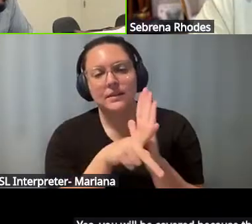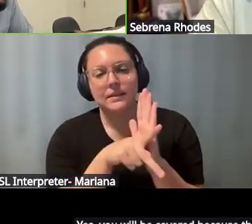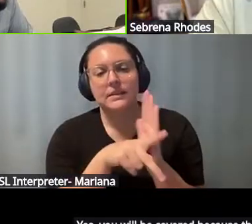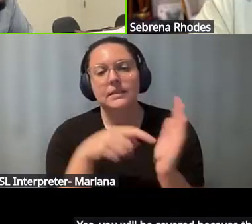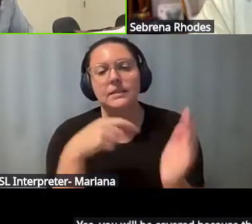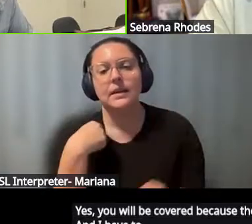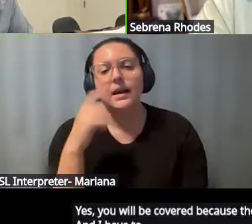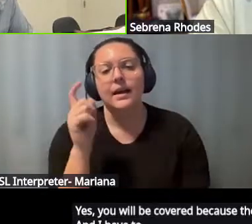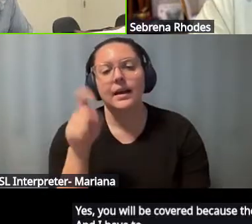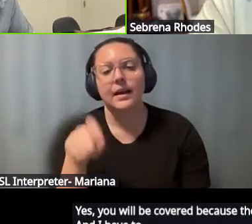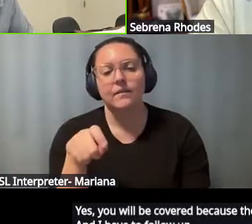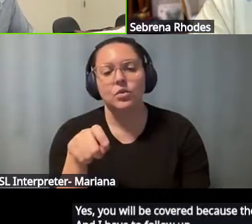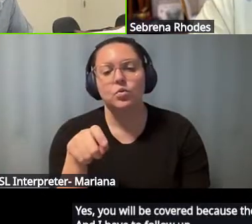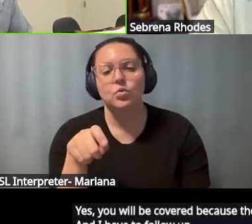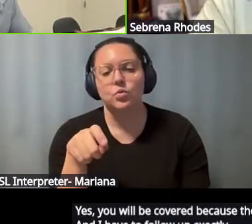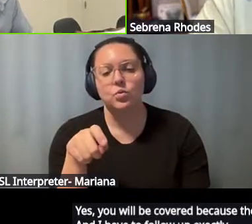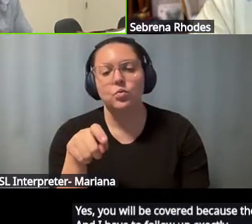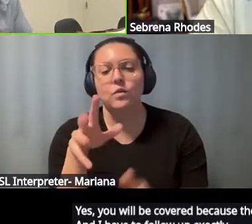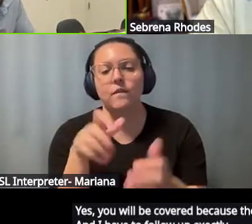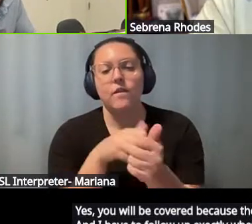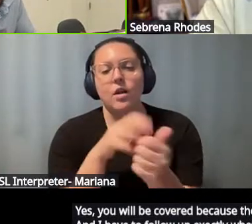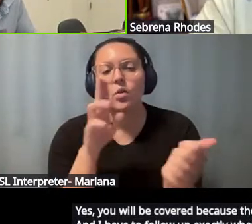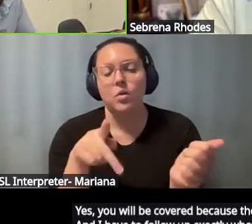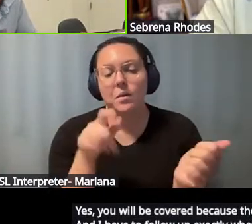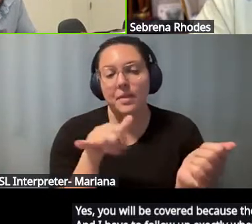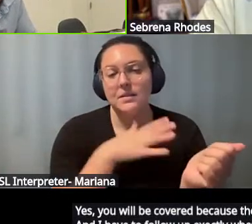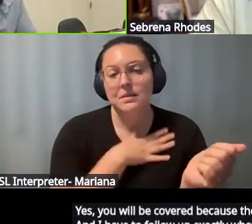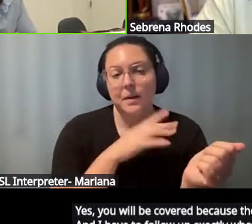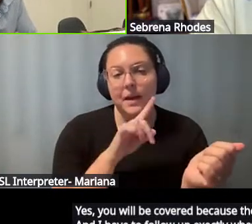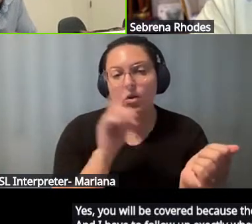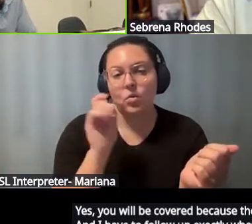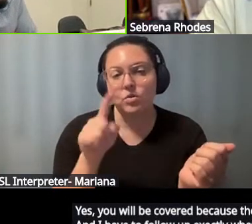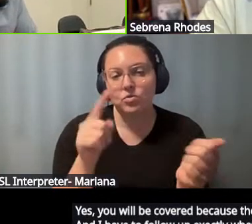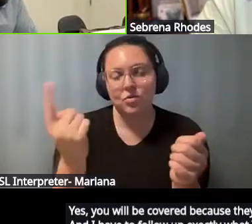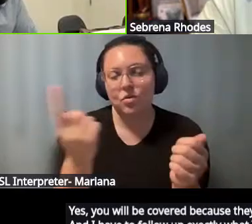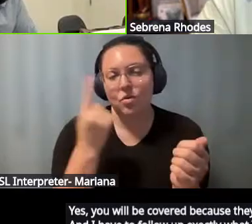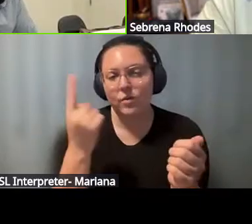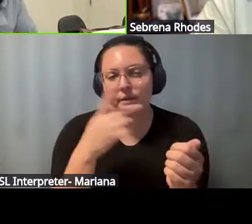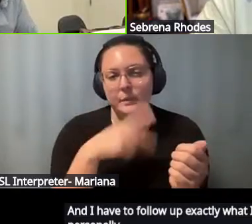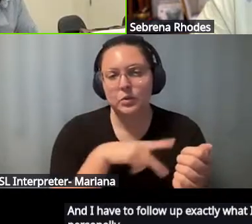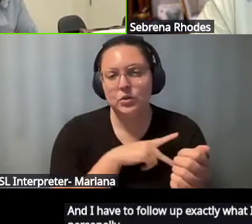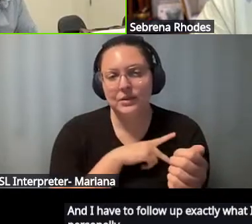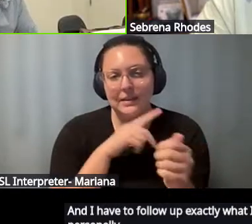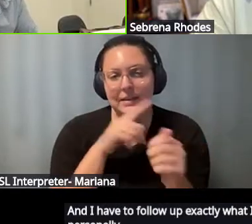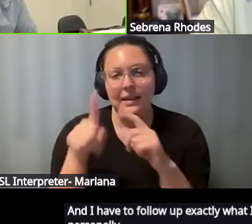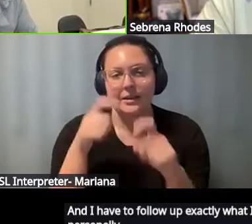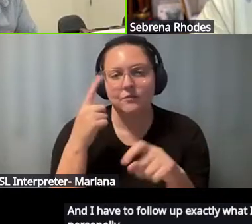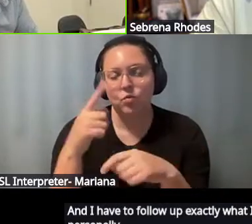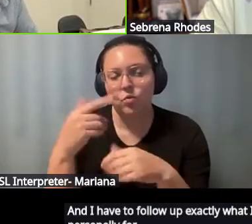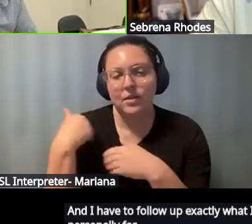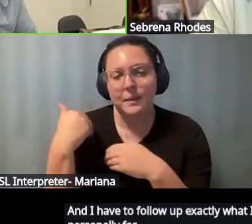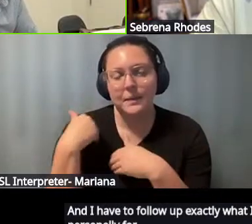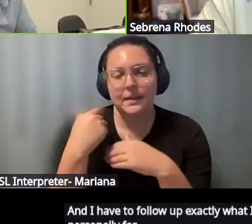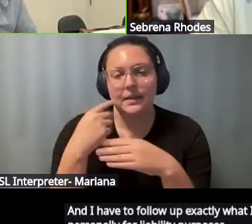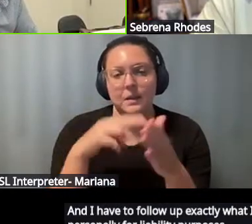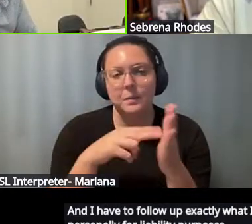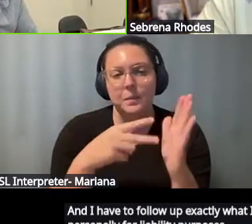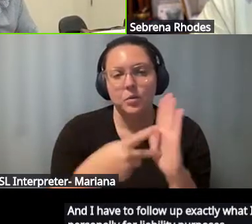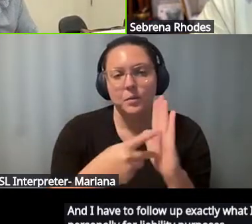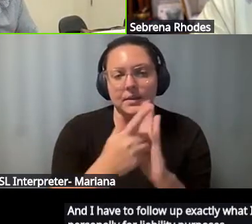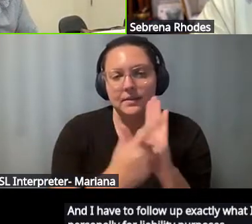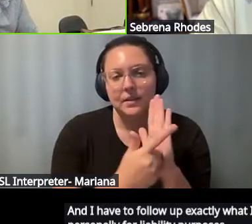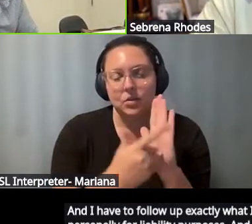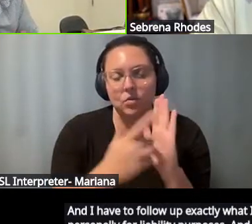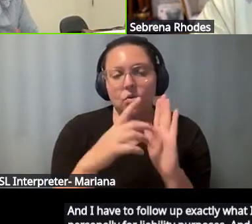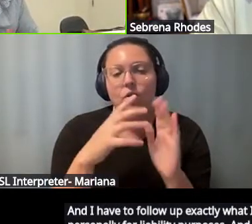follow up exactly those are my questions that I always ask personally for liability purposes. And